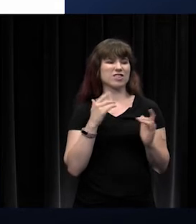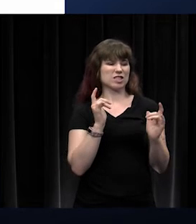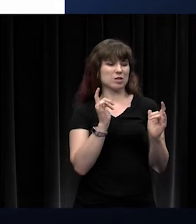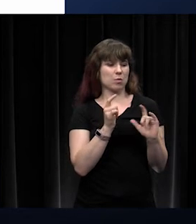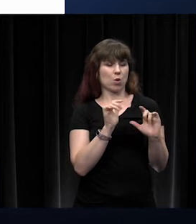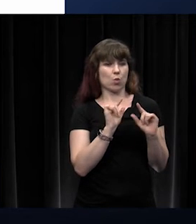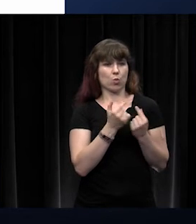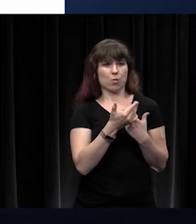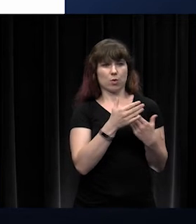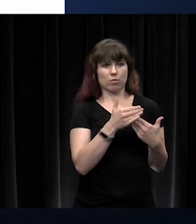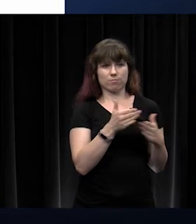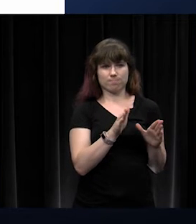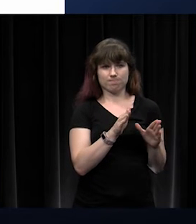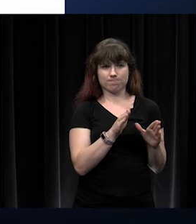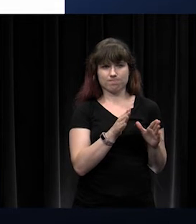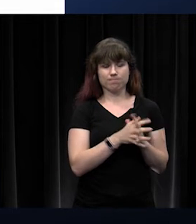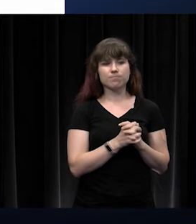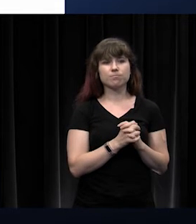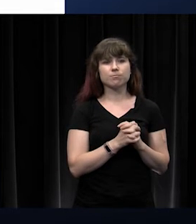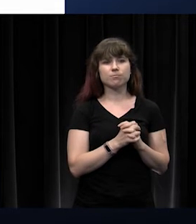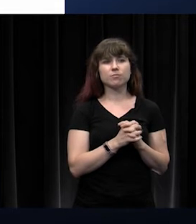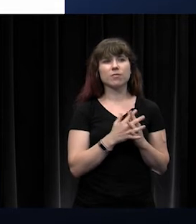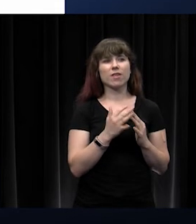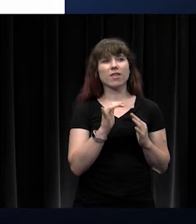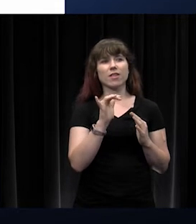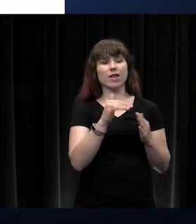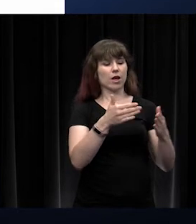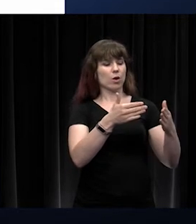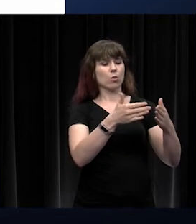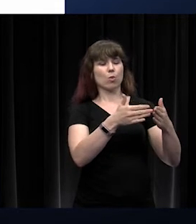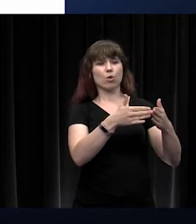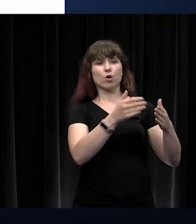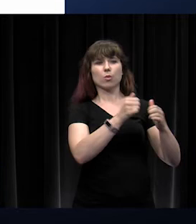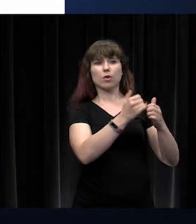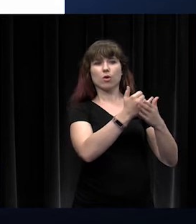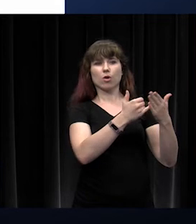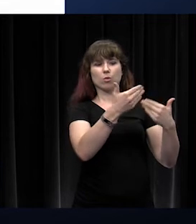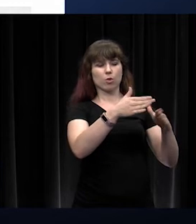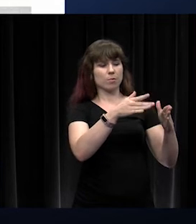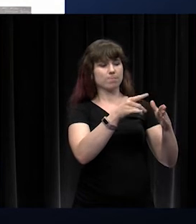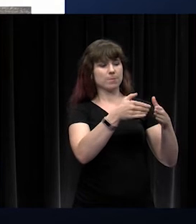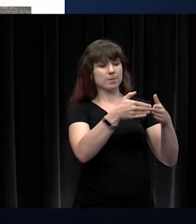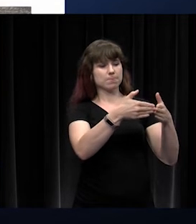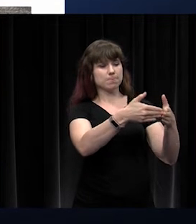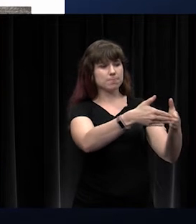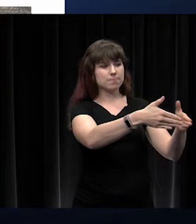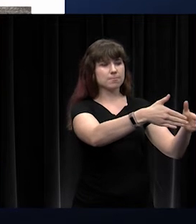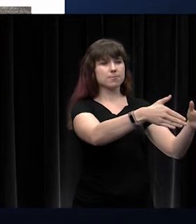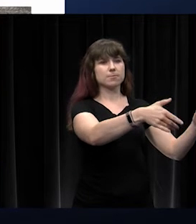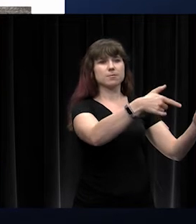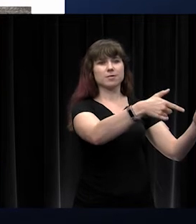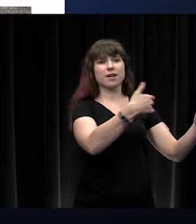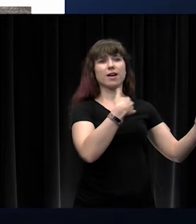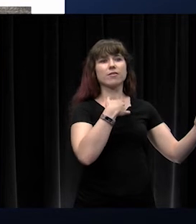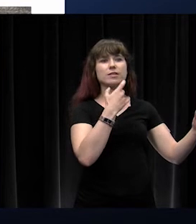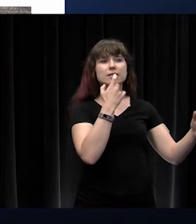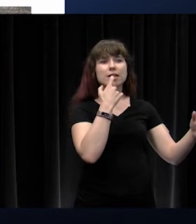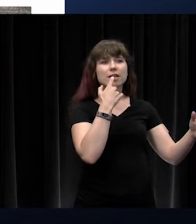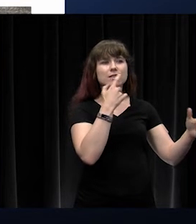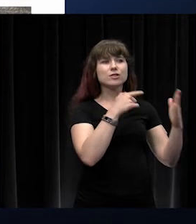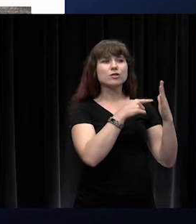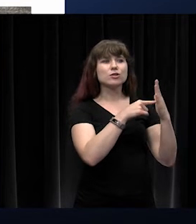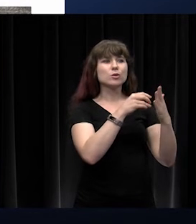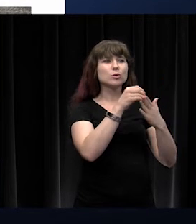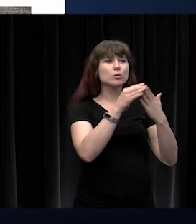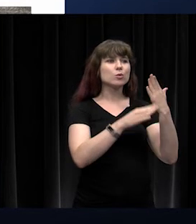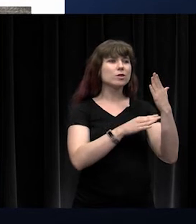spaces. We were able to open up that corner of the art room to be able to have glass and show students